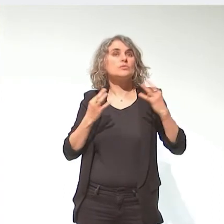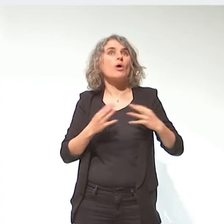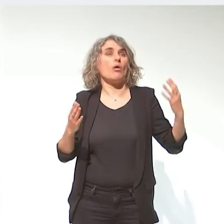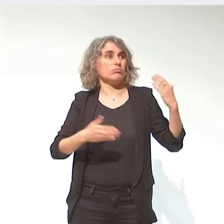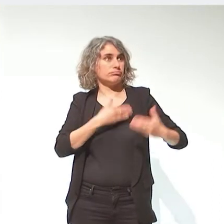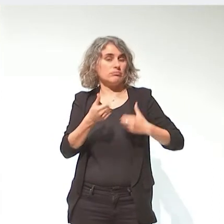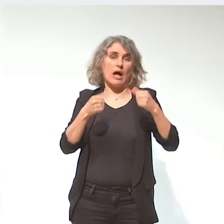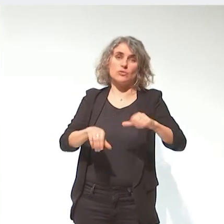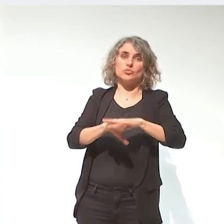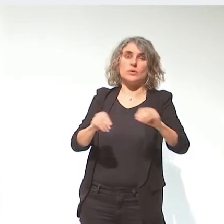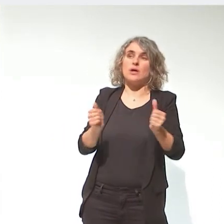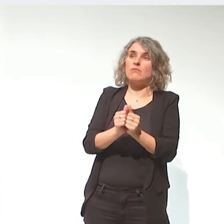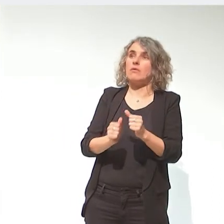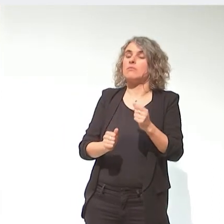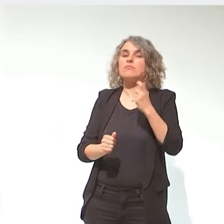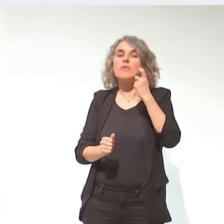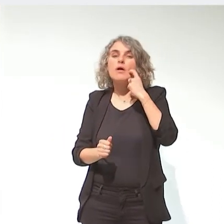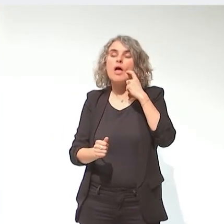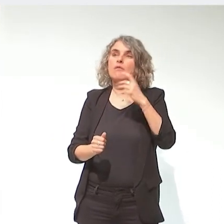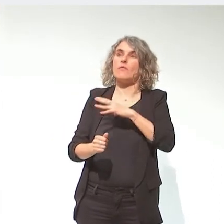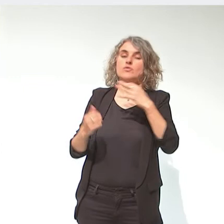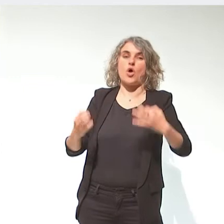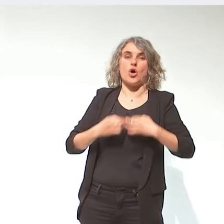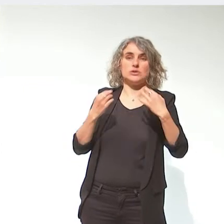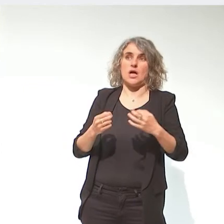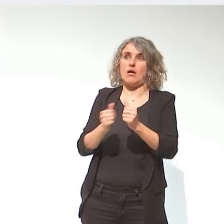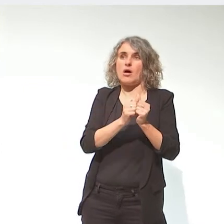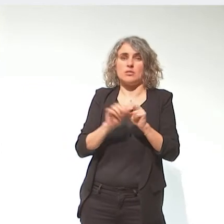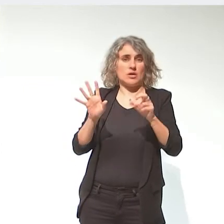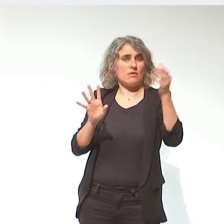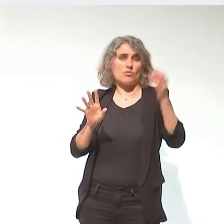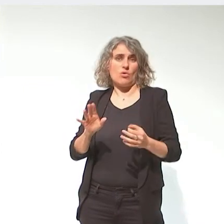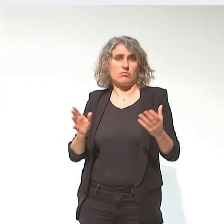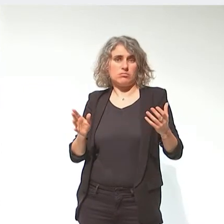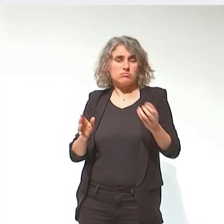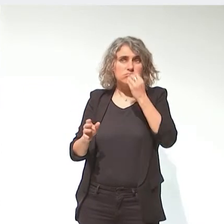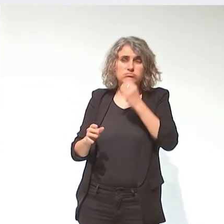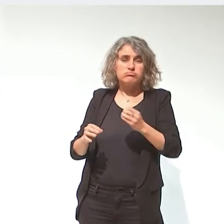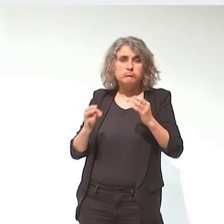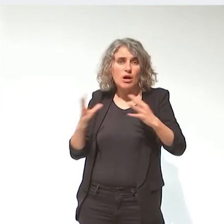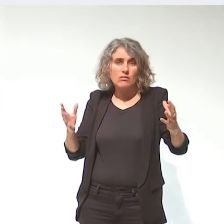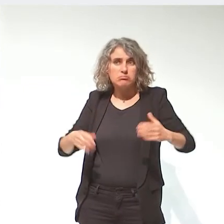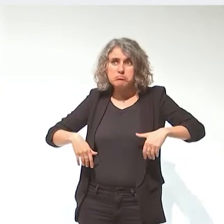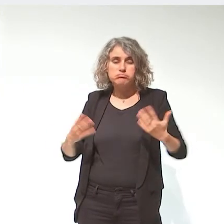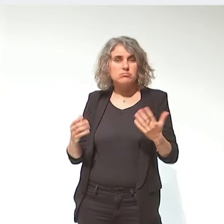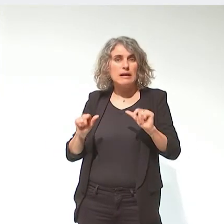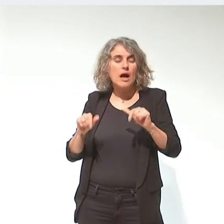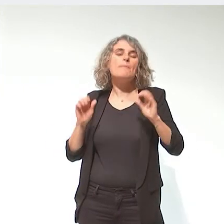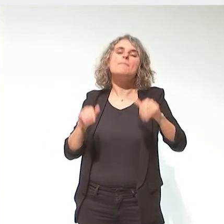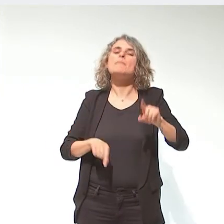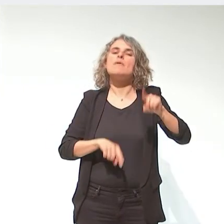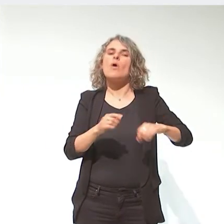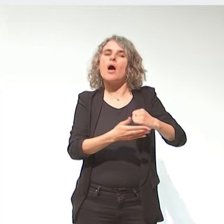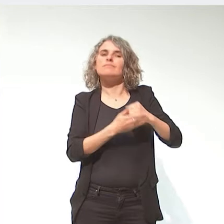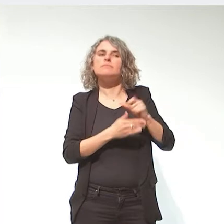the special education teacher, but there in the classroom with their colleagues where they have